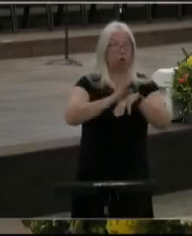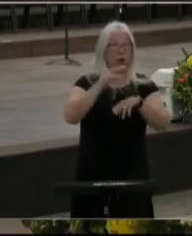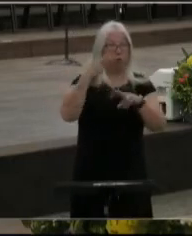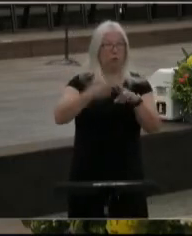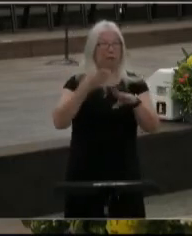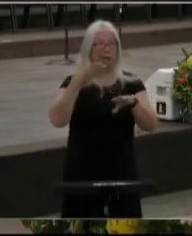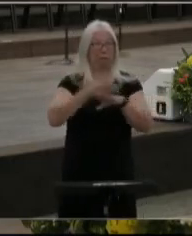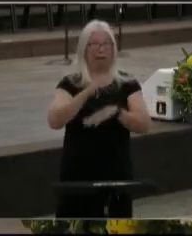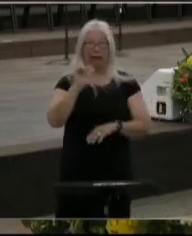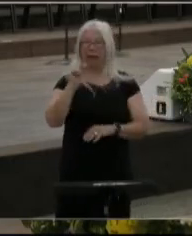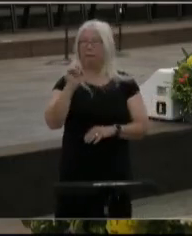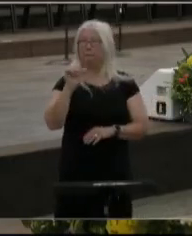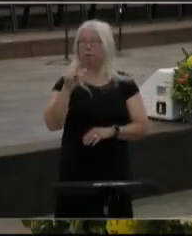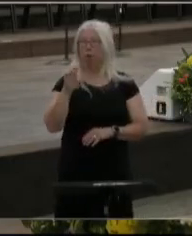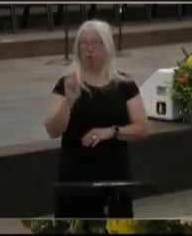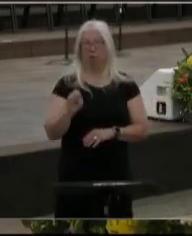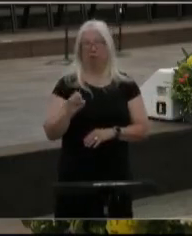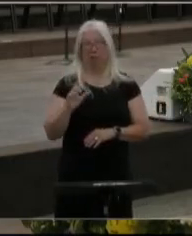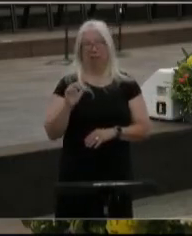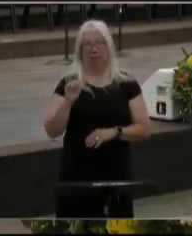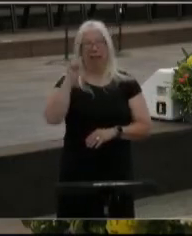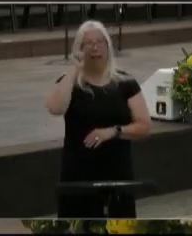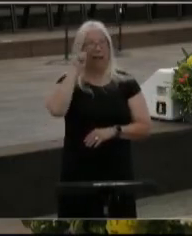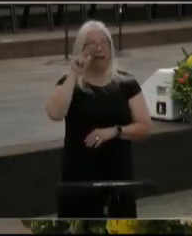named Apple.